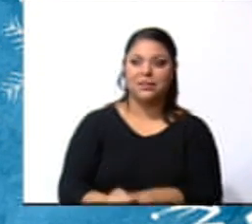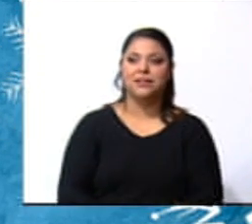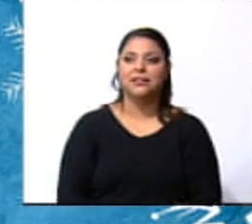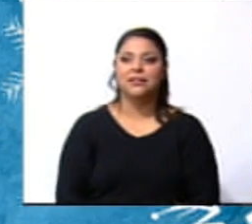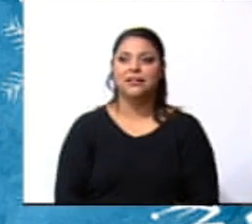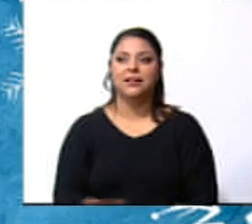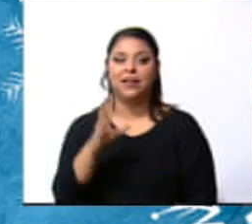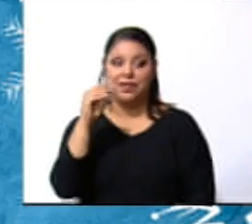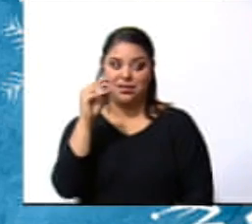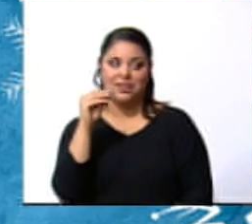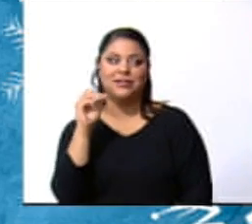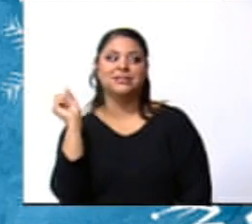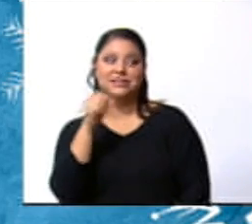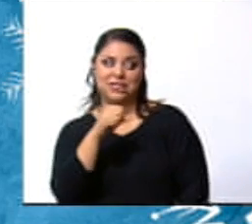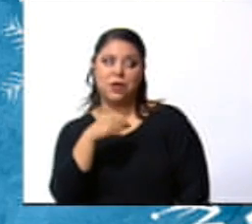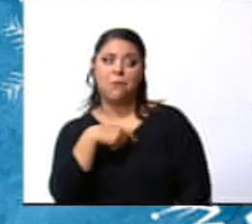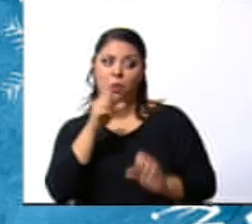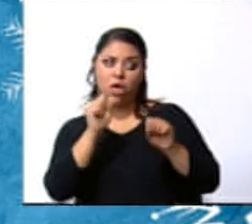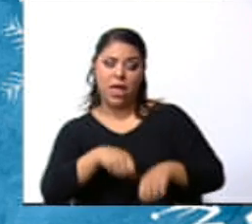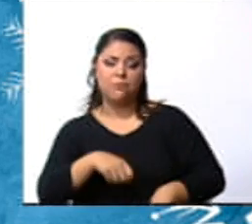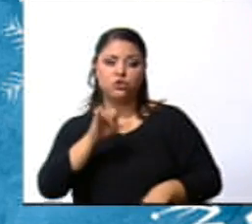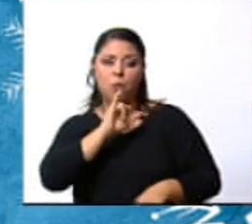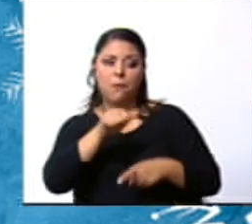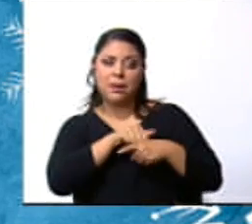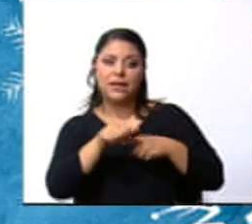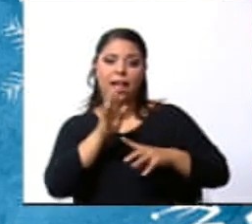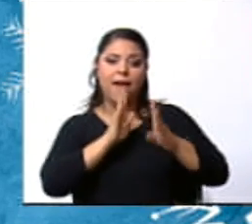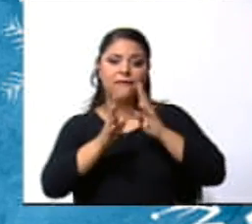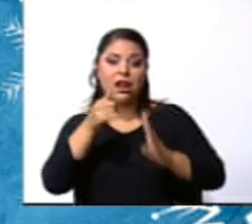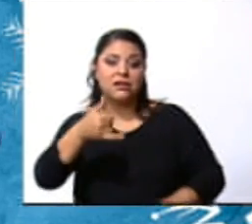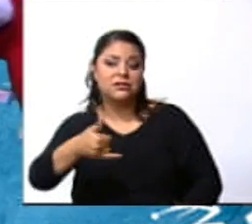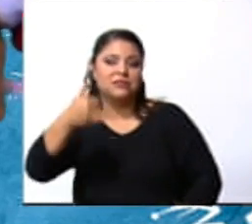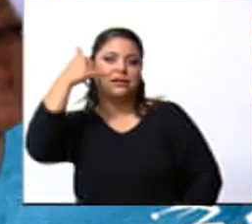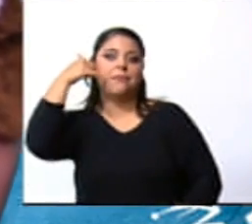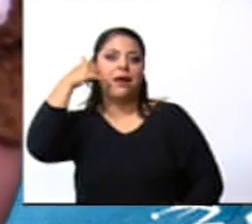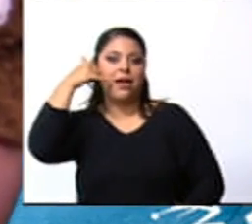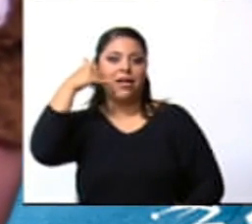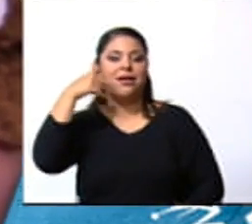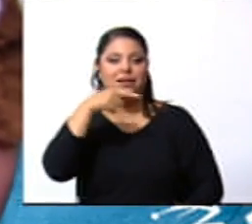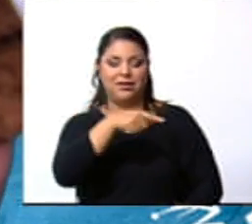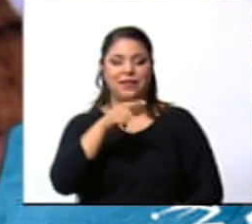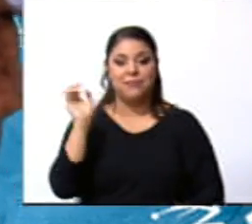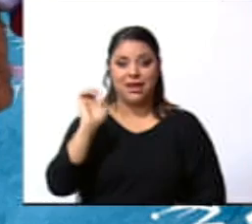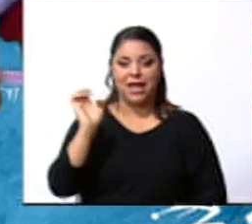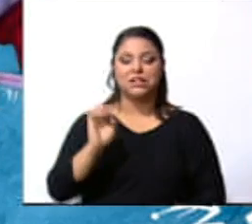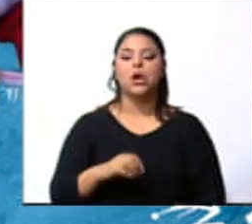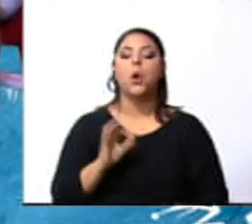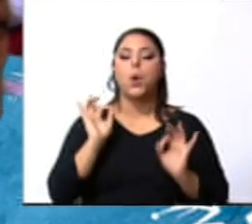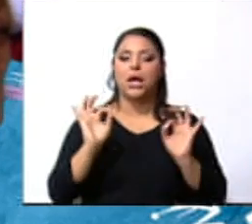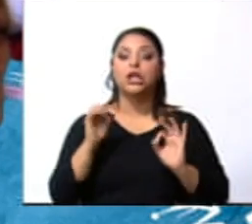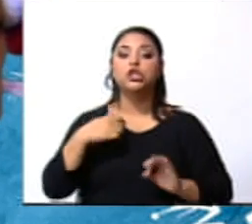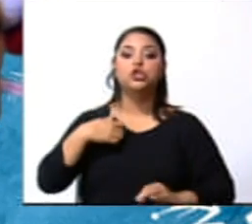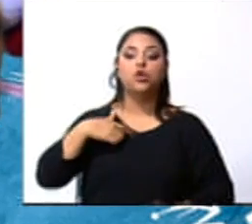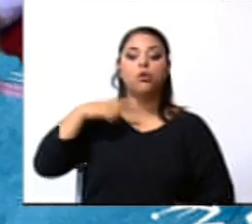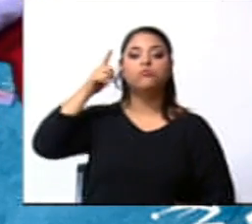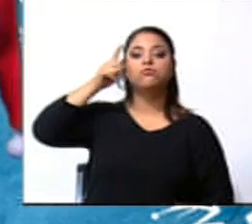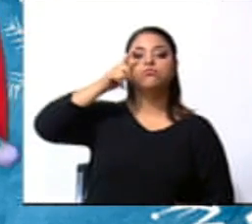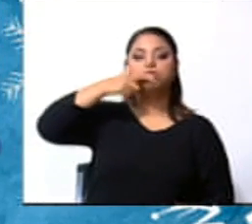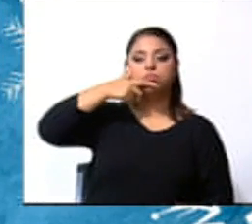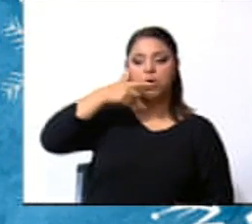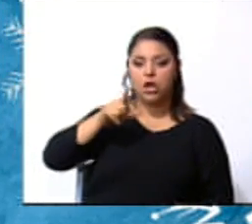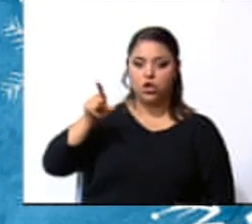Really? Yes, really. Okay, let's give it a try. Okay, let's see. I'm the operator and you are the kid